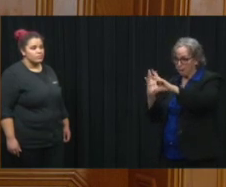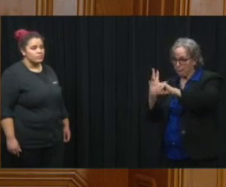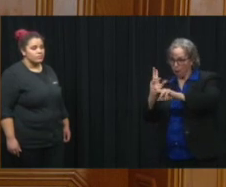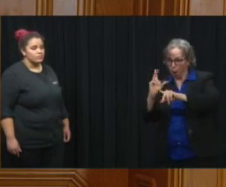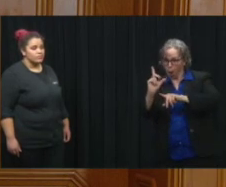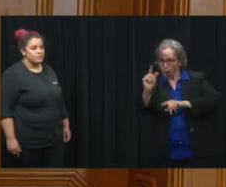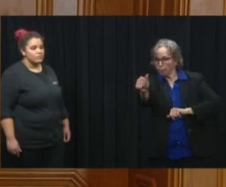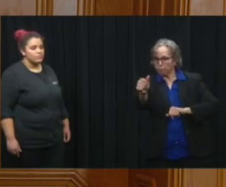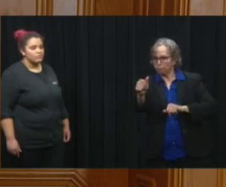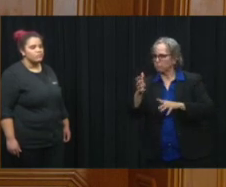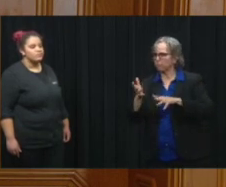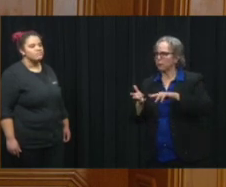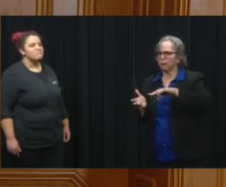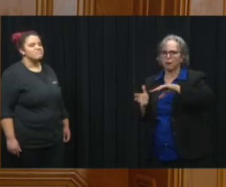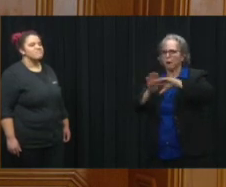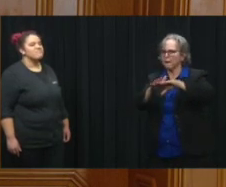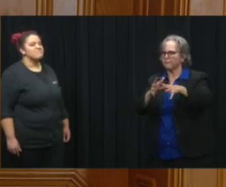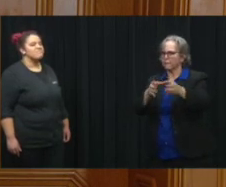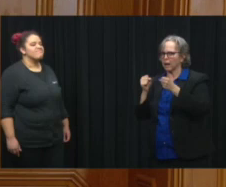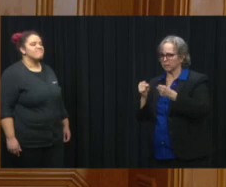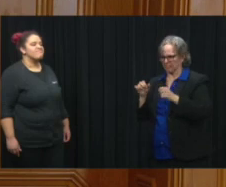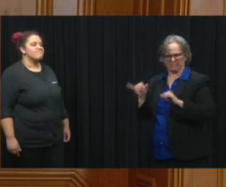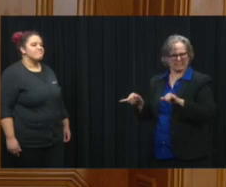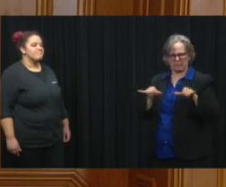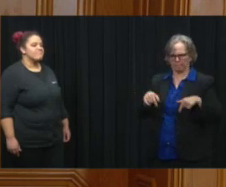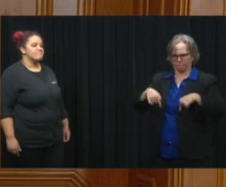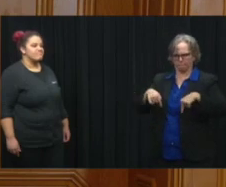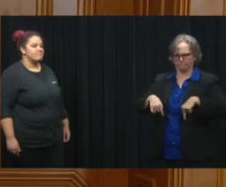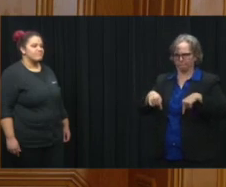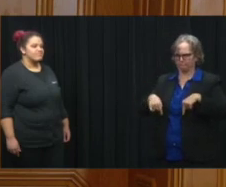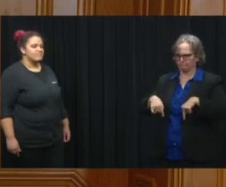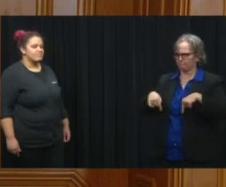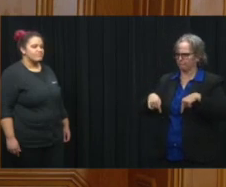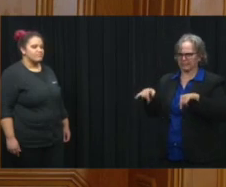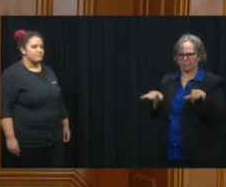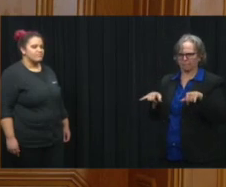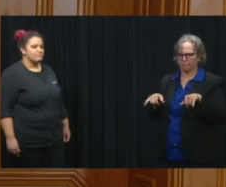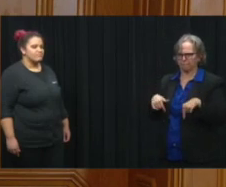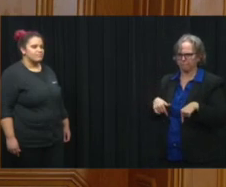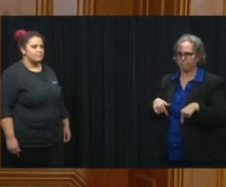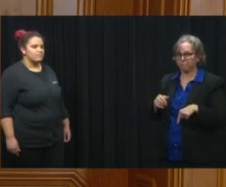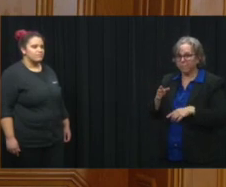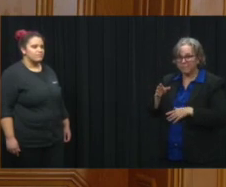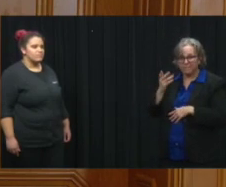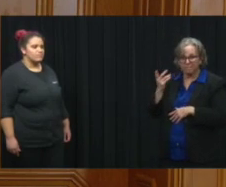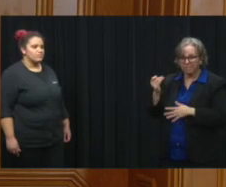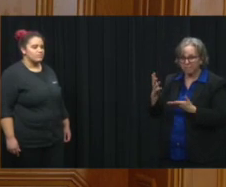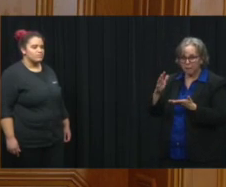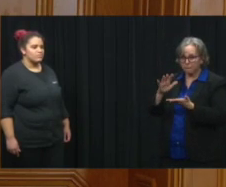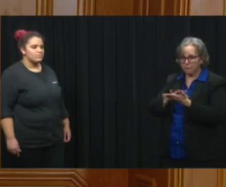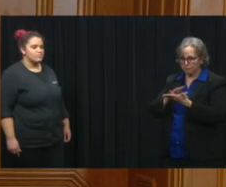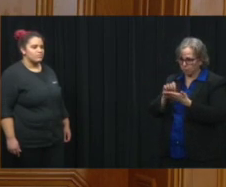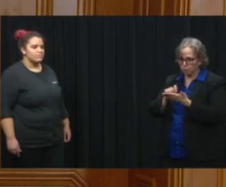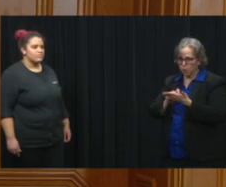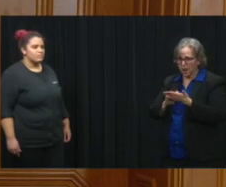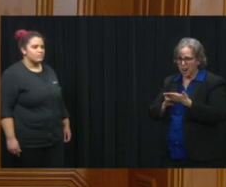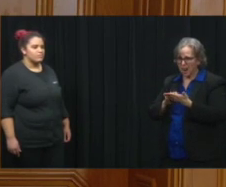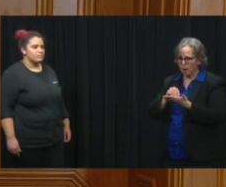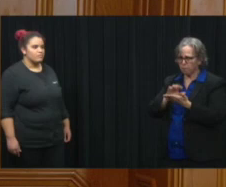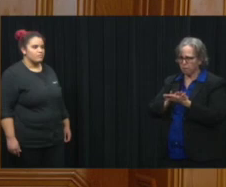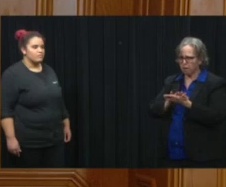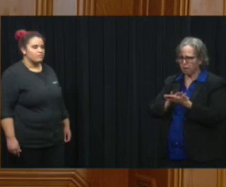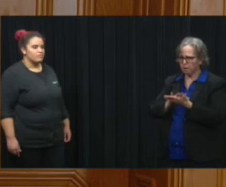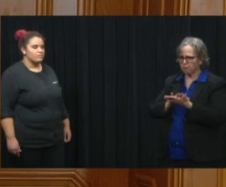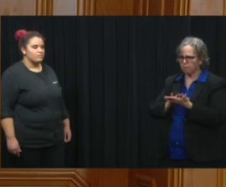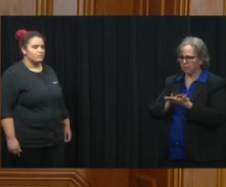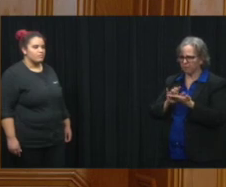this goes, because somebody just take a pad, write down 100, and then see how fast, if you